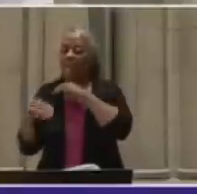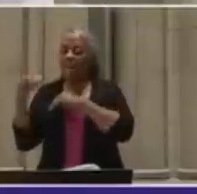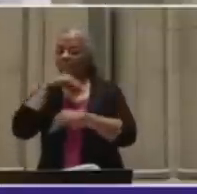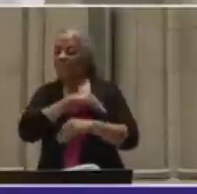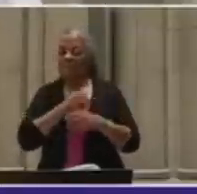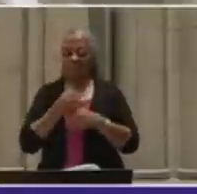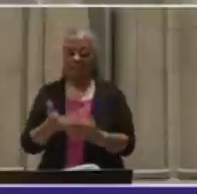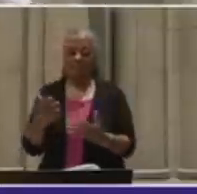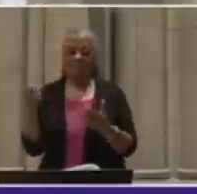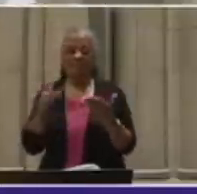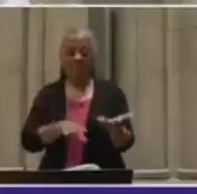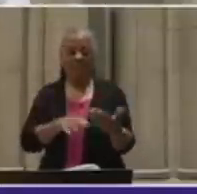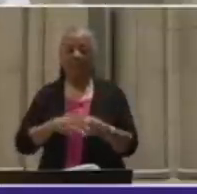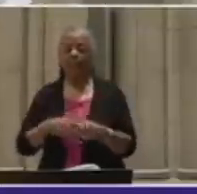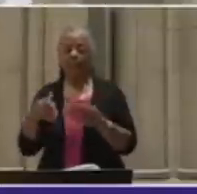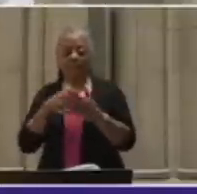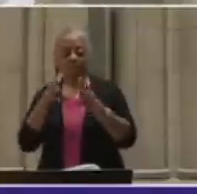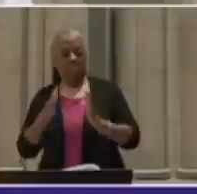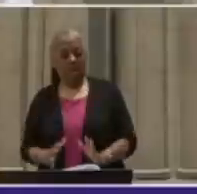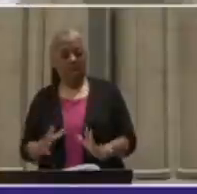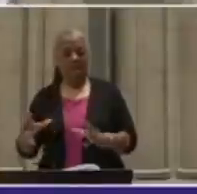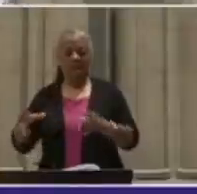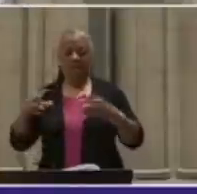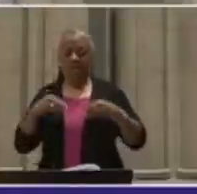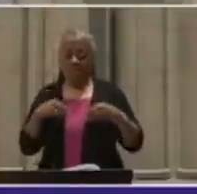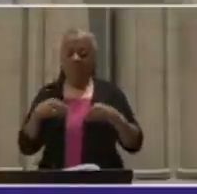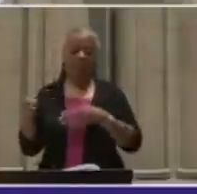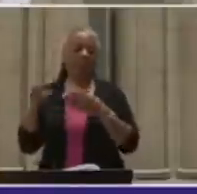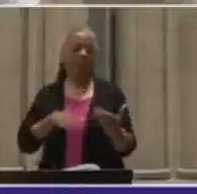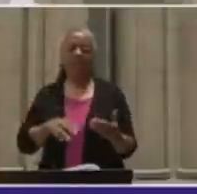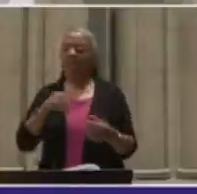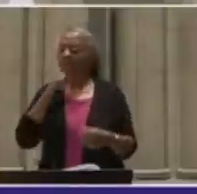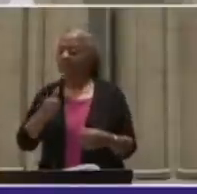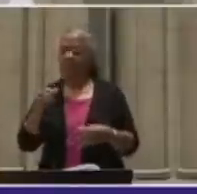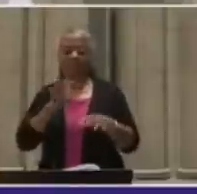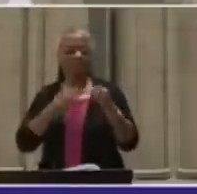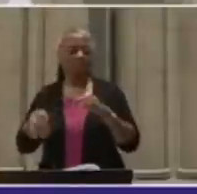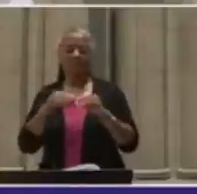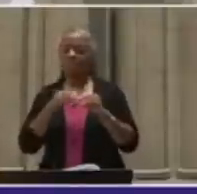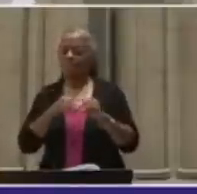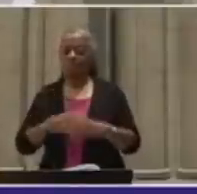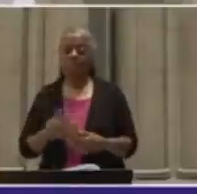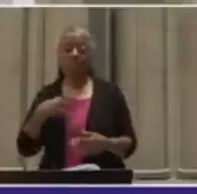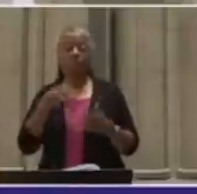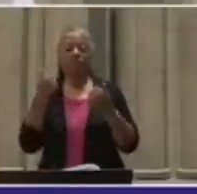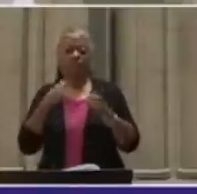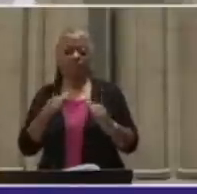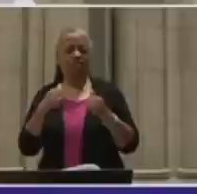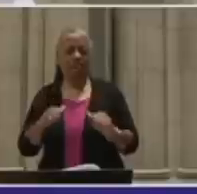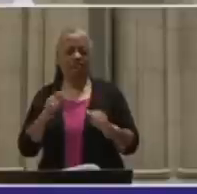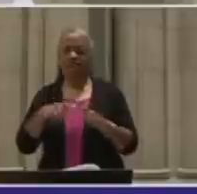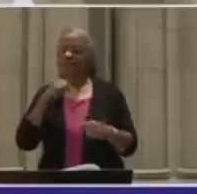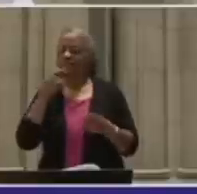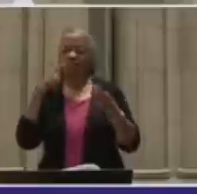cause death. America, accepting death isn't an option anymore. We've tried it